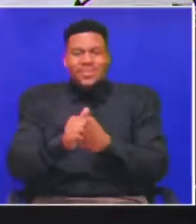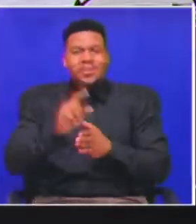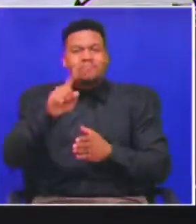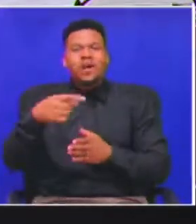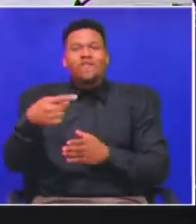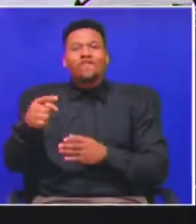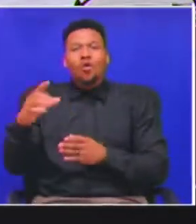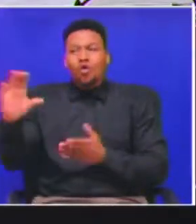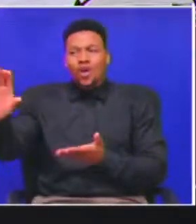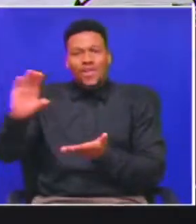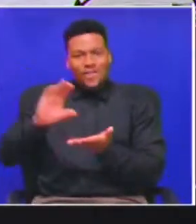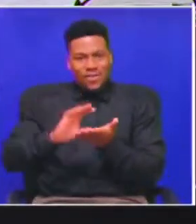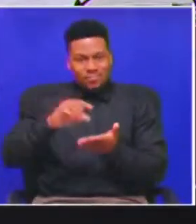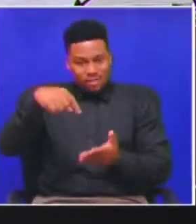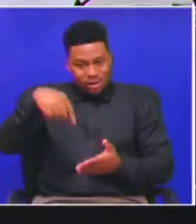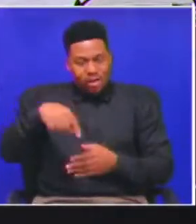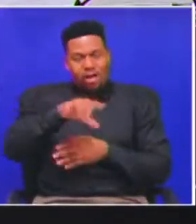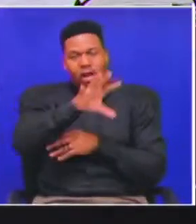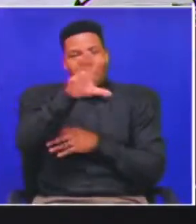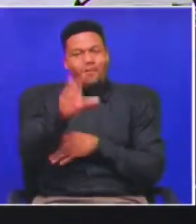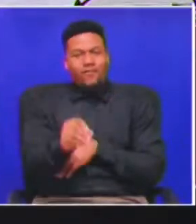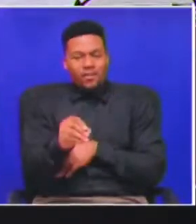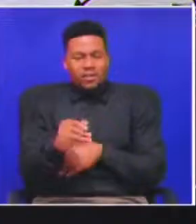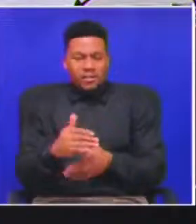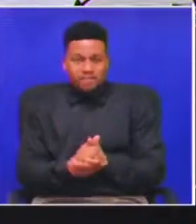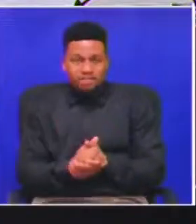continent. None of the various